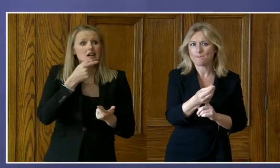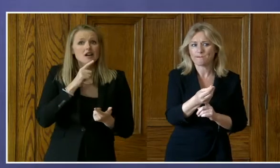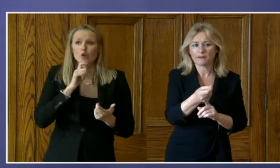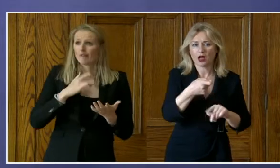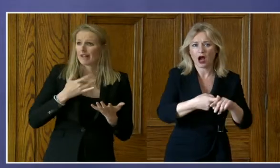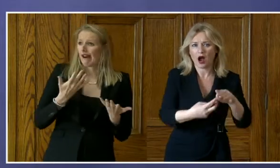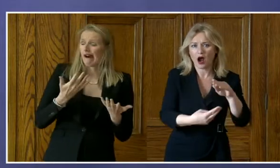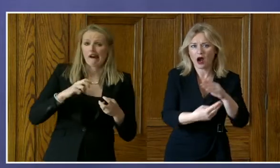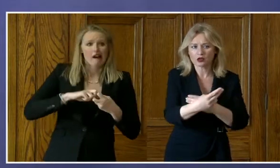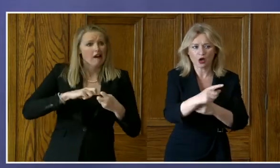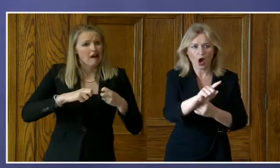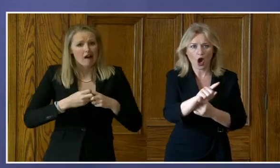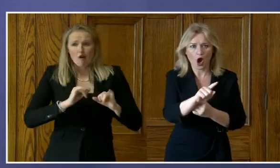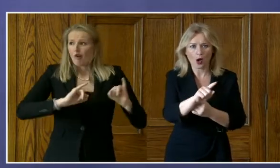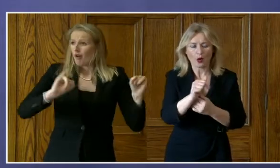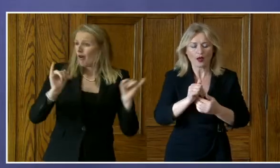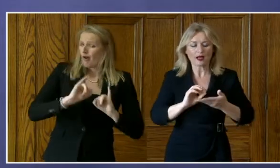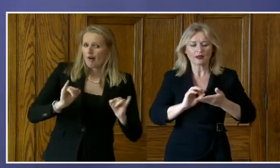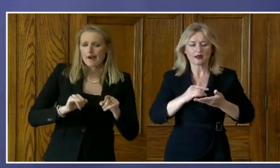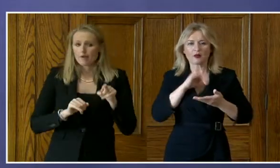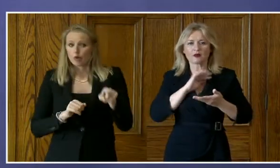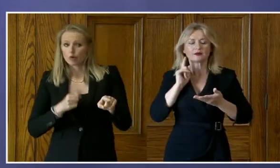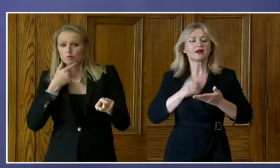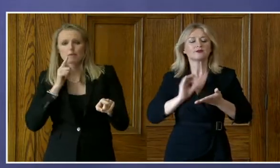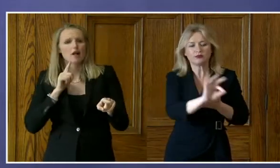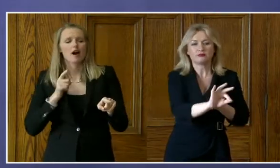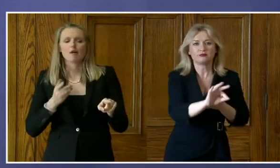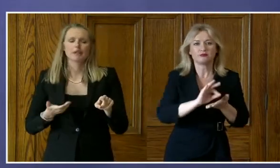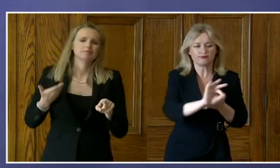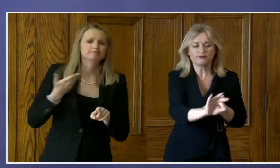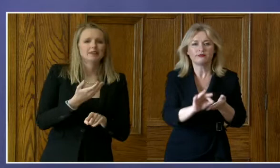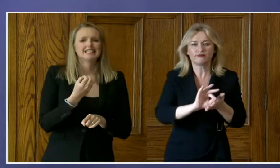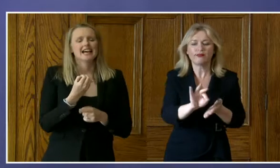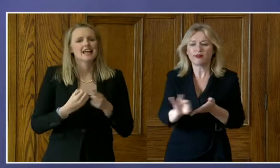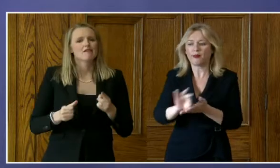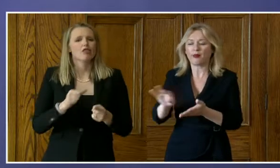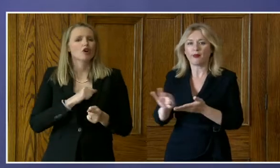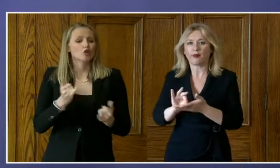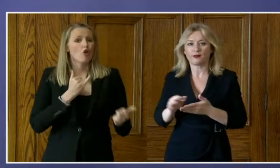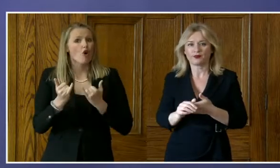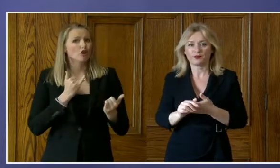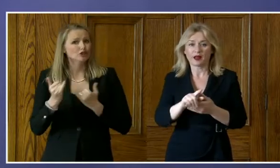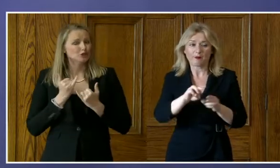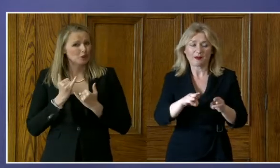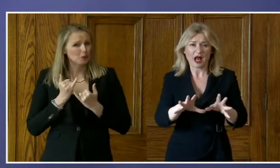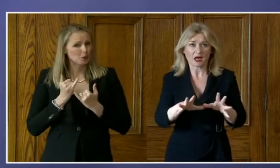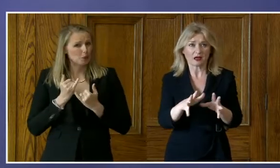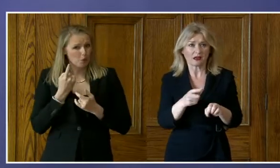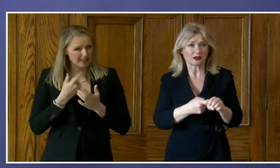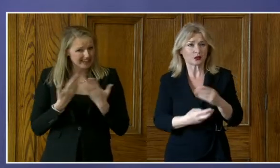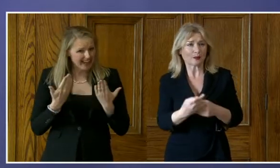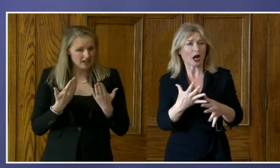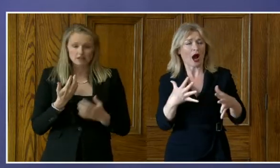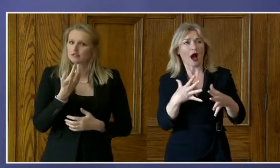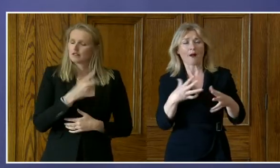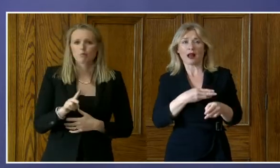exceptional, extreme or crisis situations, received almost 10,500 calls in one day. This is double the